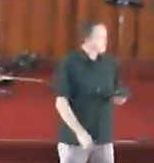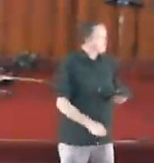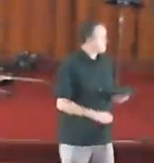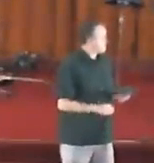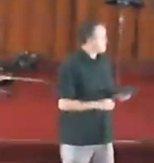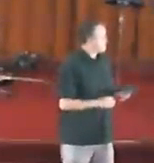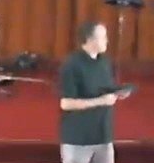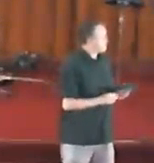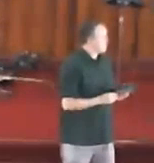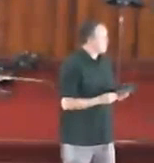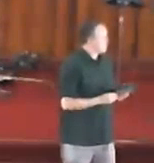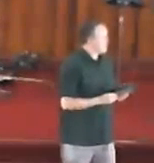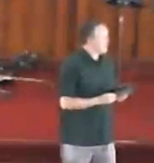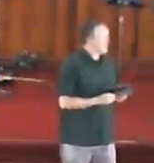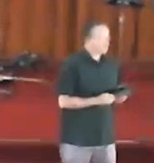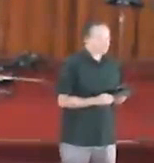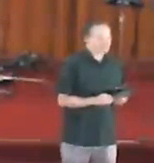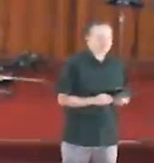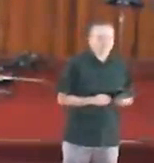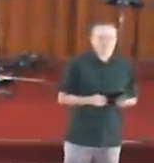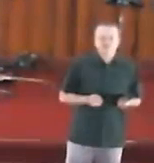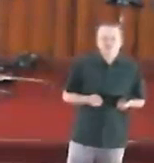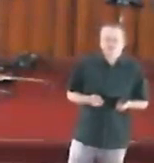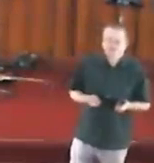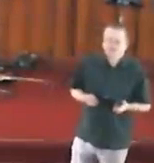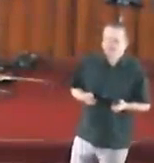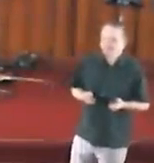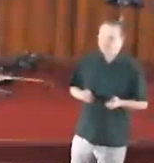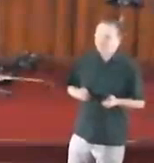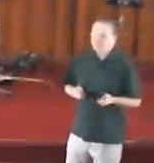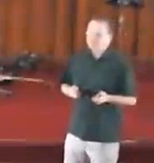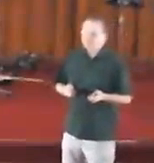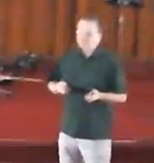deep transformation so that our inner man can get to know God.